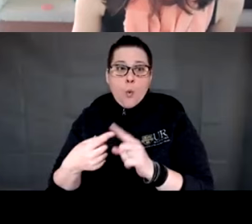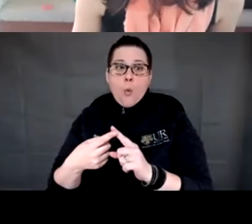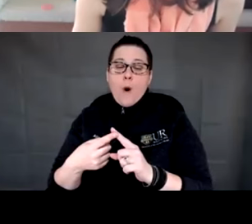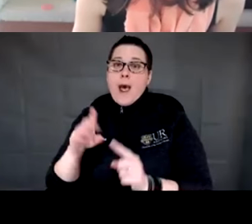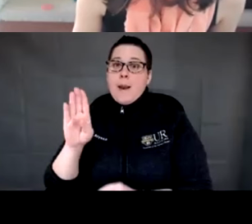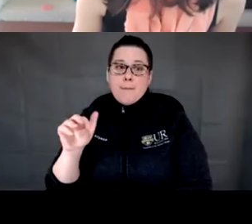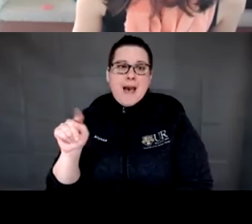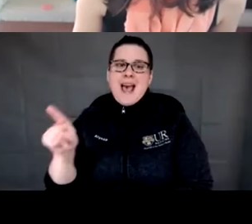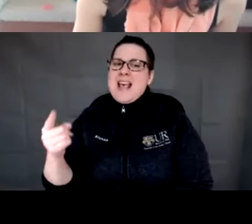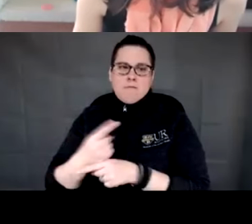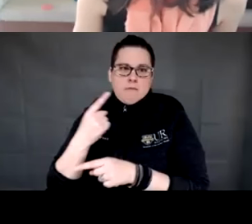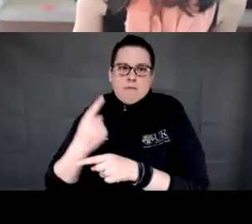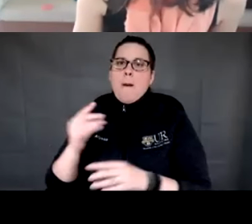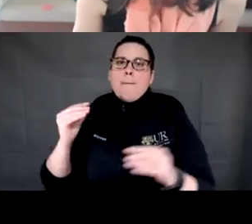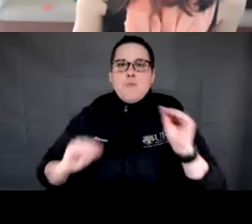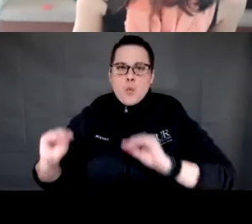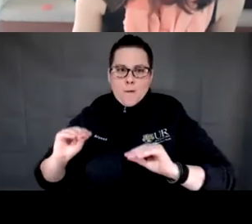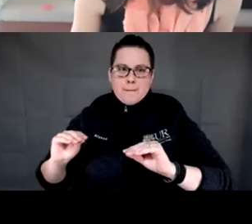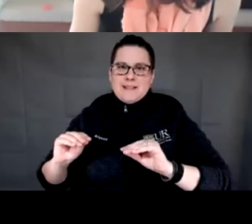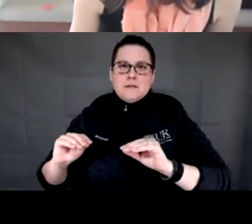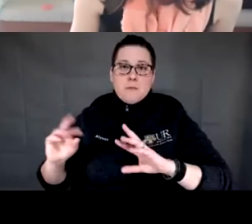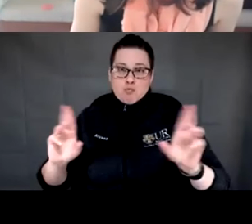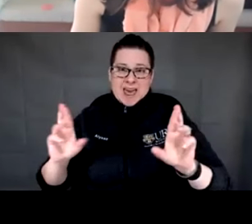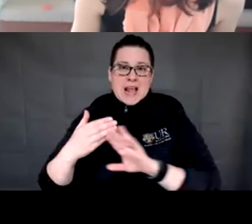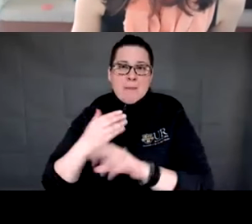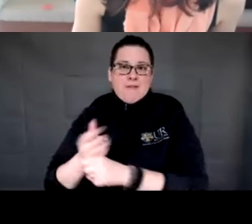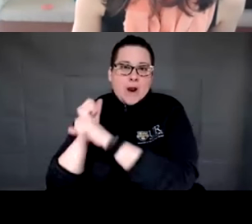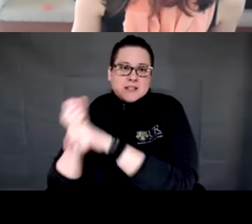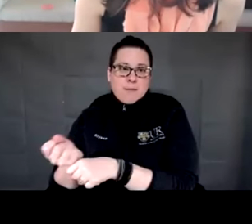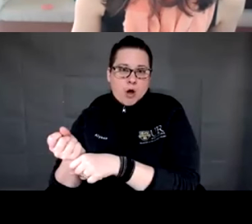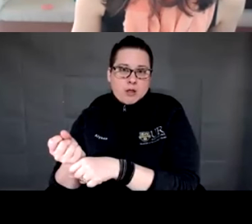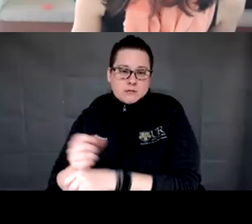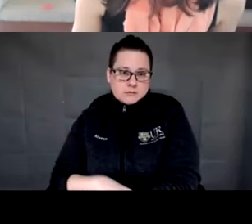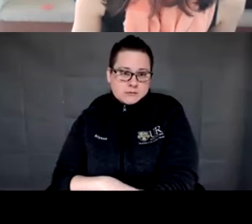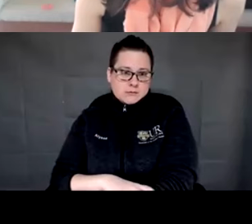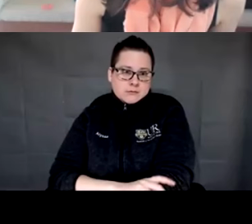he has a stereotyped set of movements that he makes before he hits the ball.